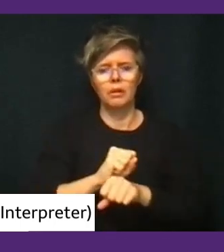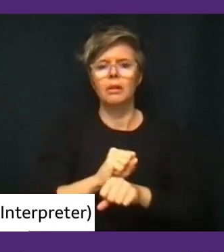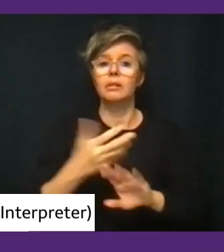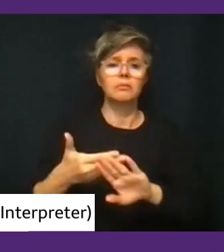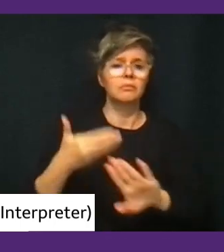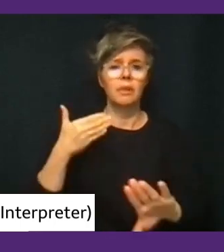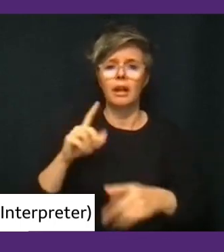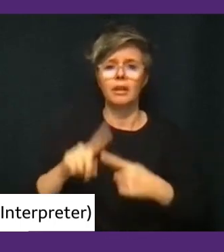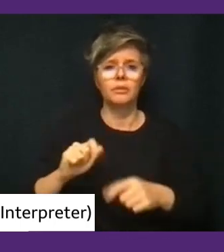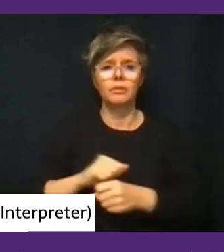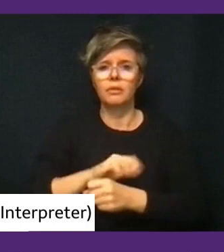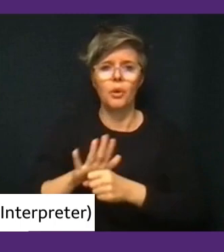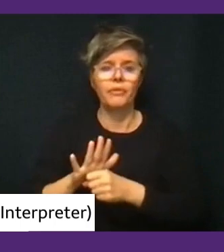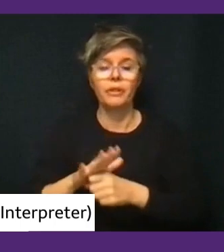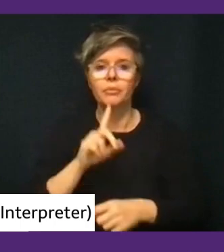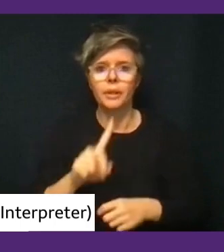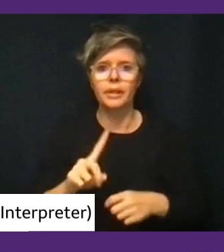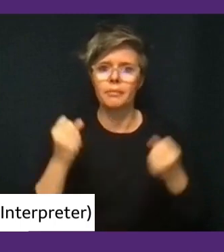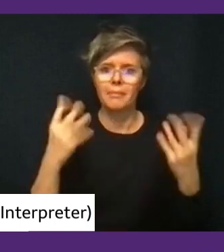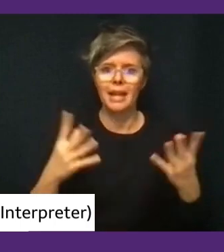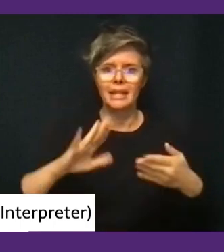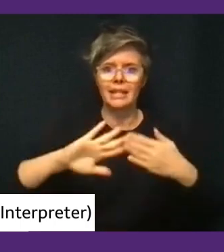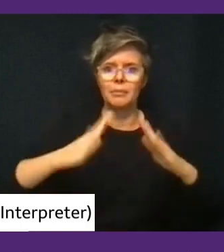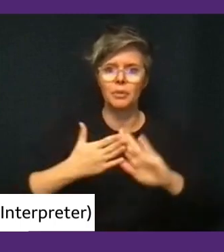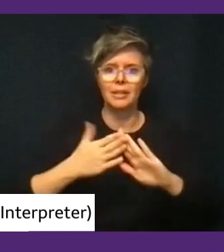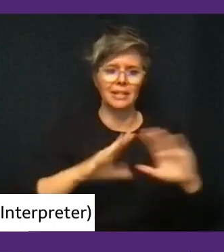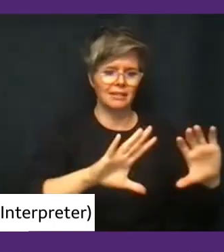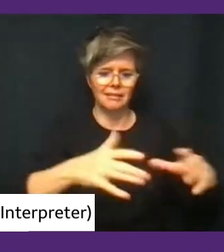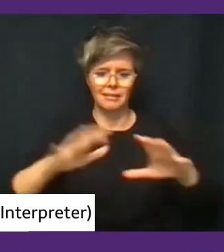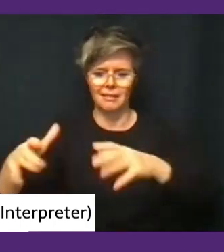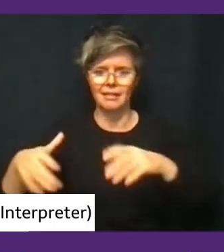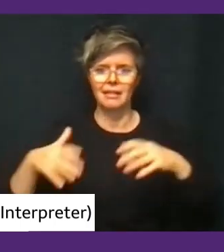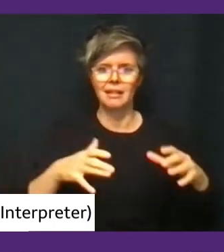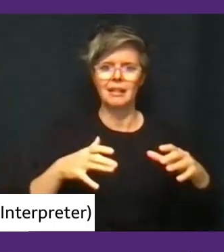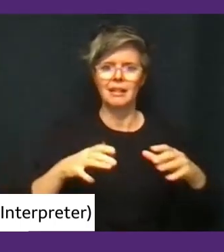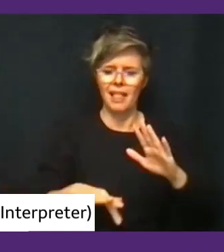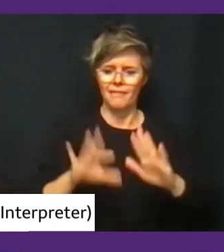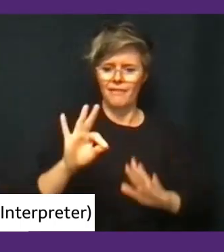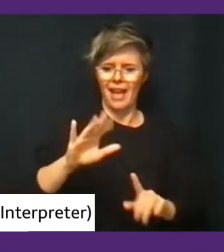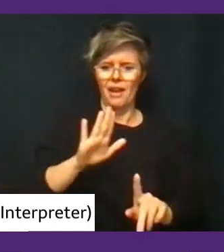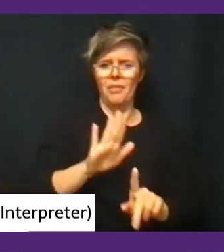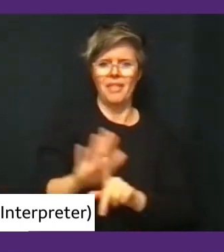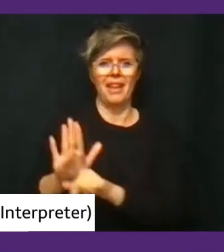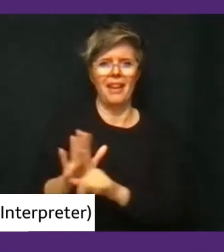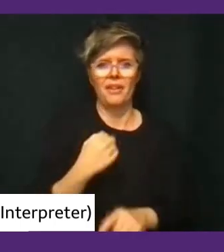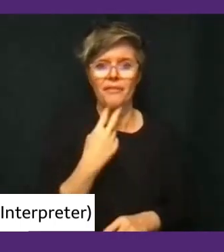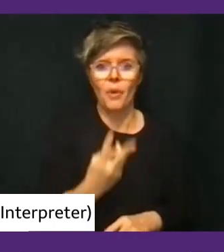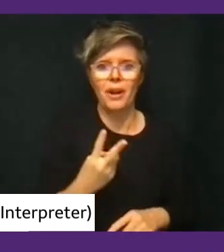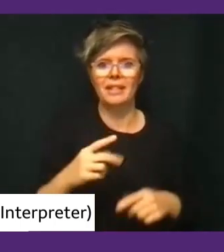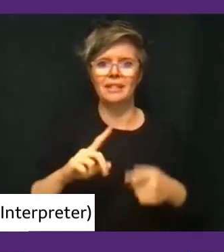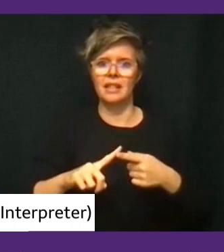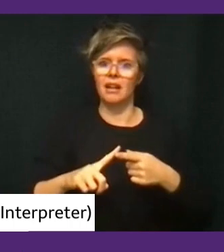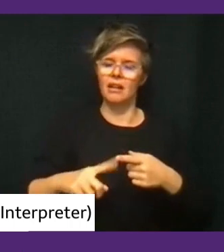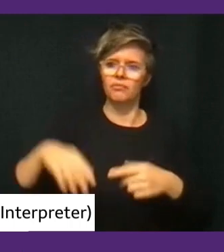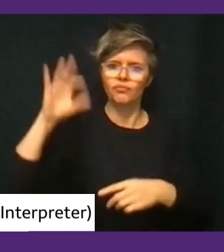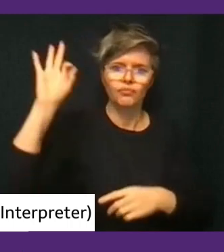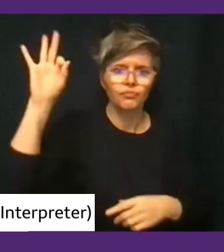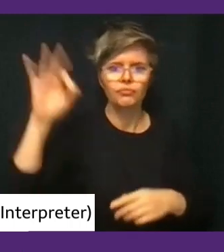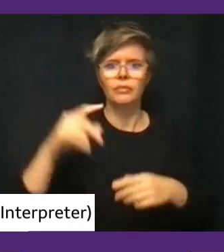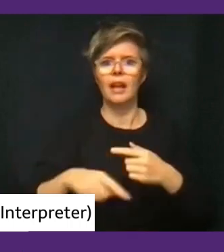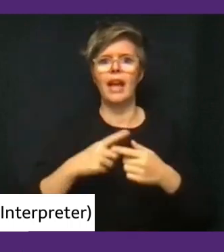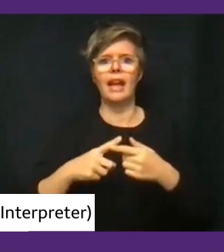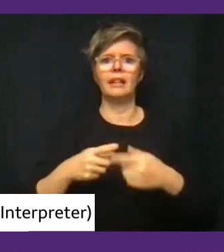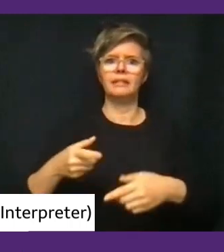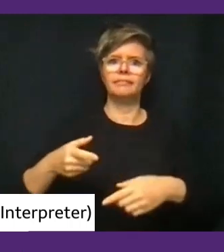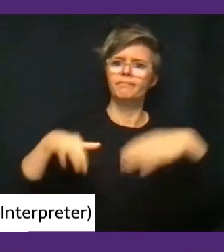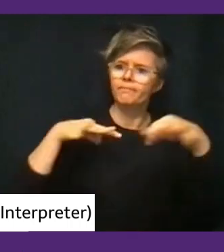pandemic, the communities have found their voice and they're using it. And they've been out in the world really